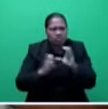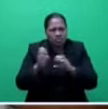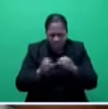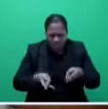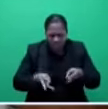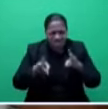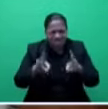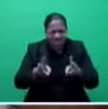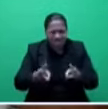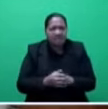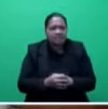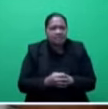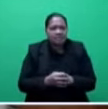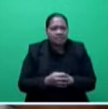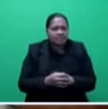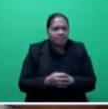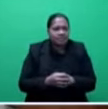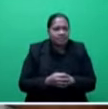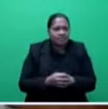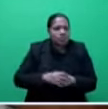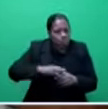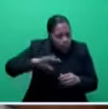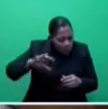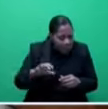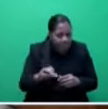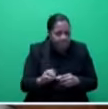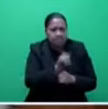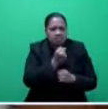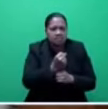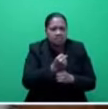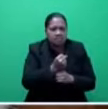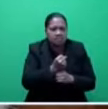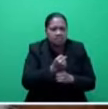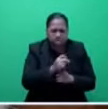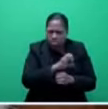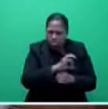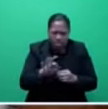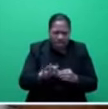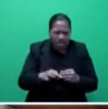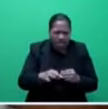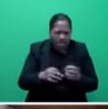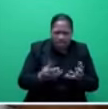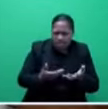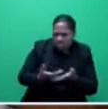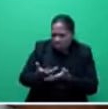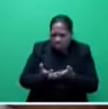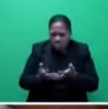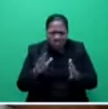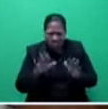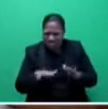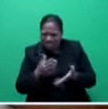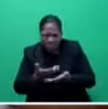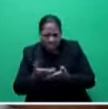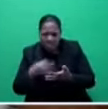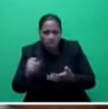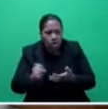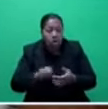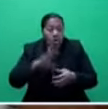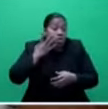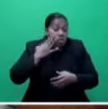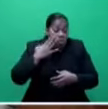level. We cannot compromise, we must not compromise, and we should not compromise when it comes to quality with such high